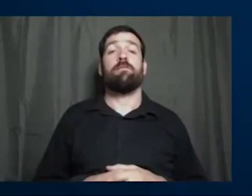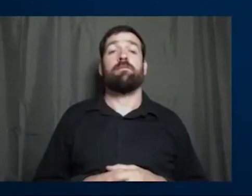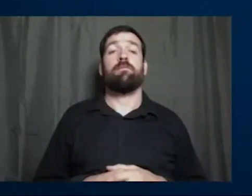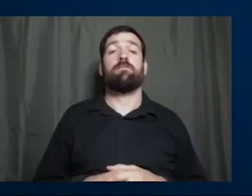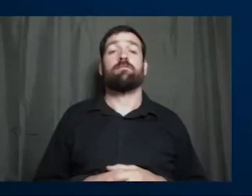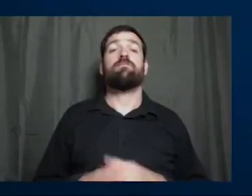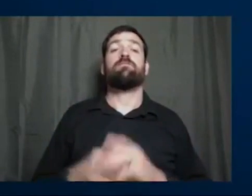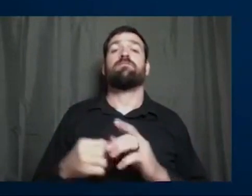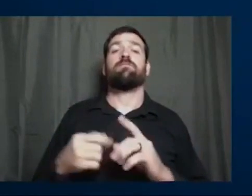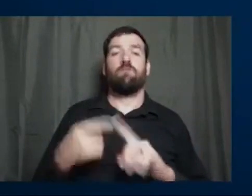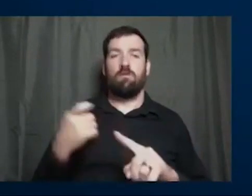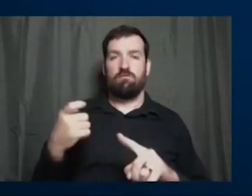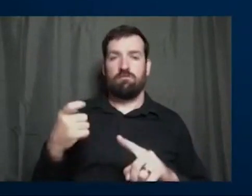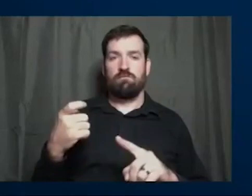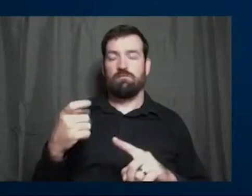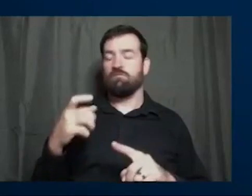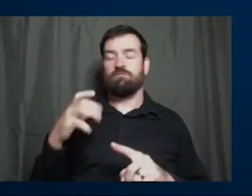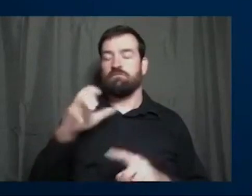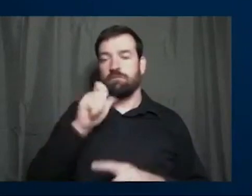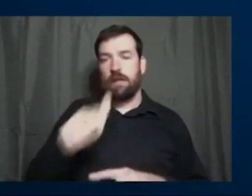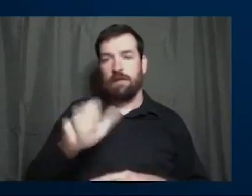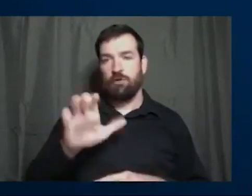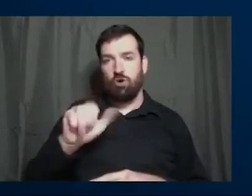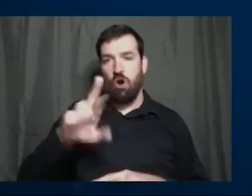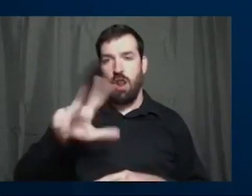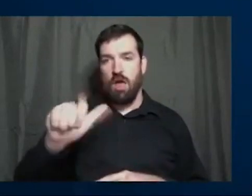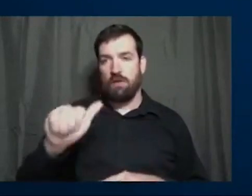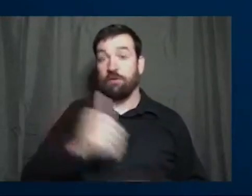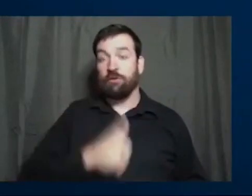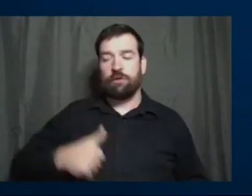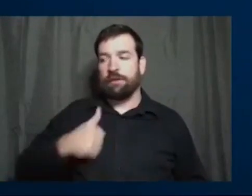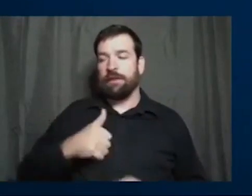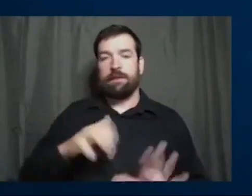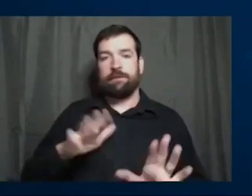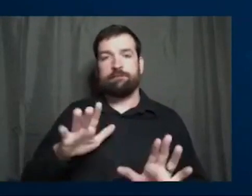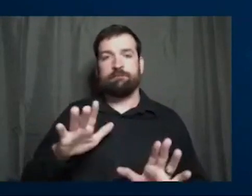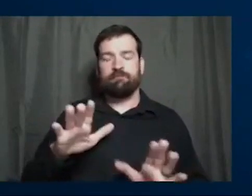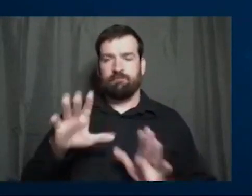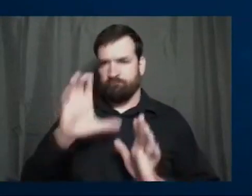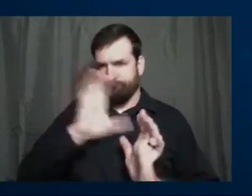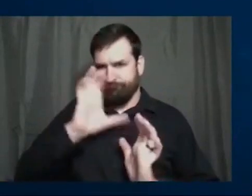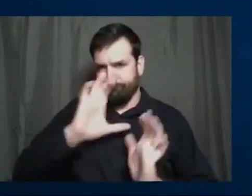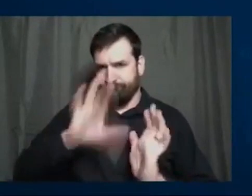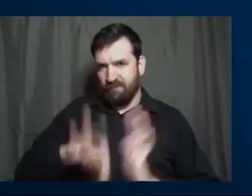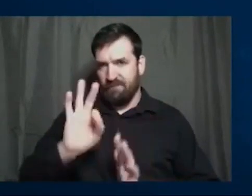no, not Carla. Hold on. Hold, please. Let me find it.